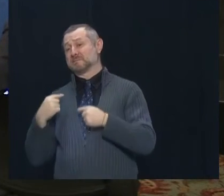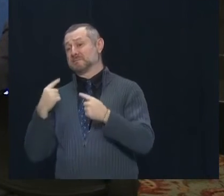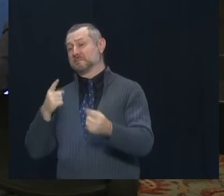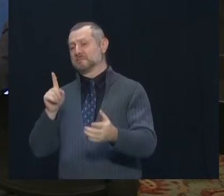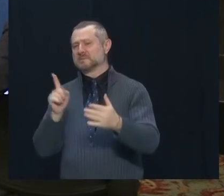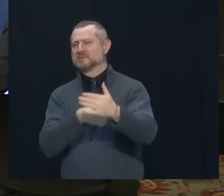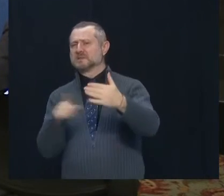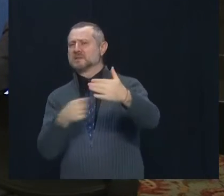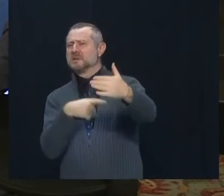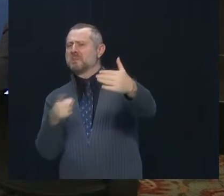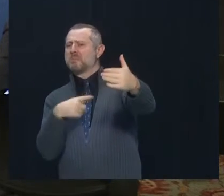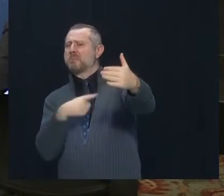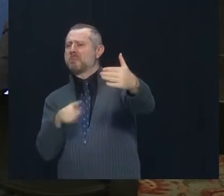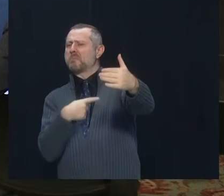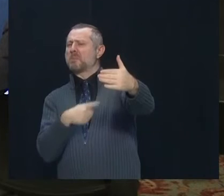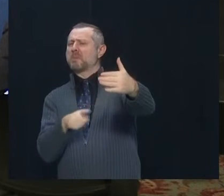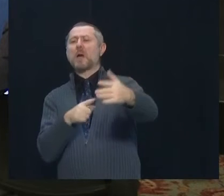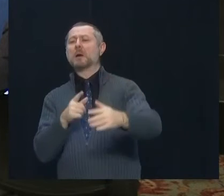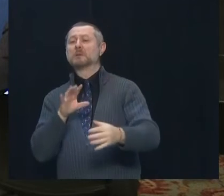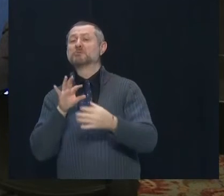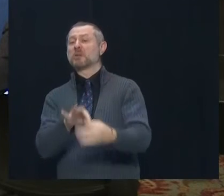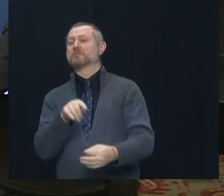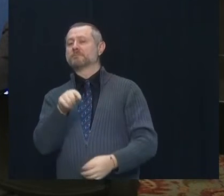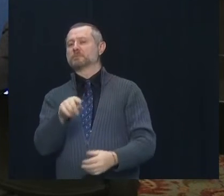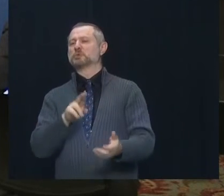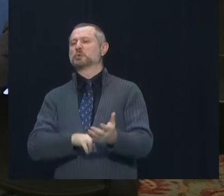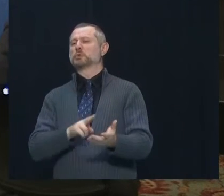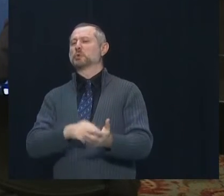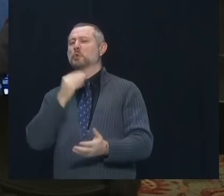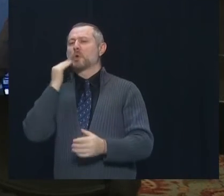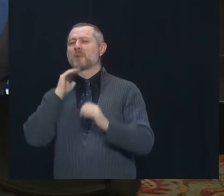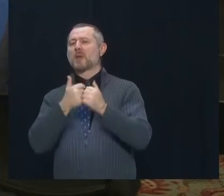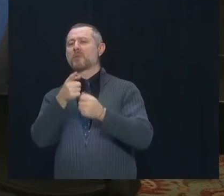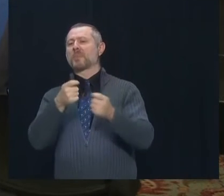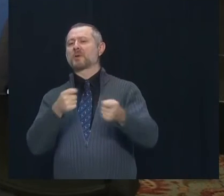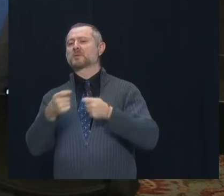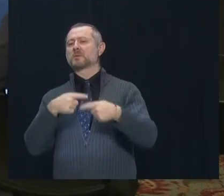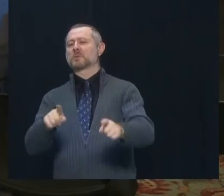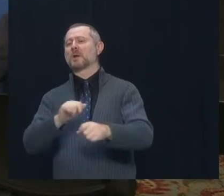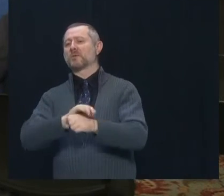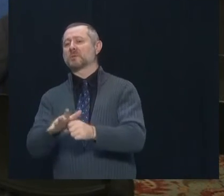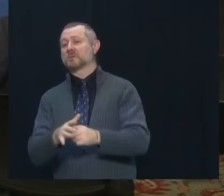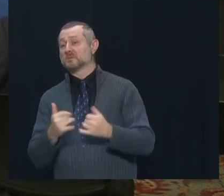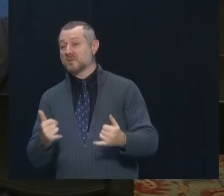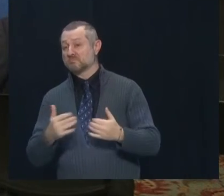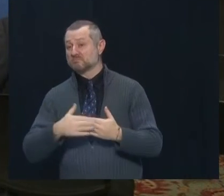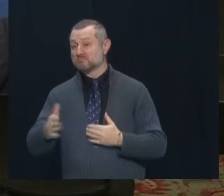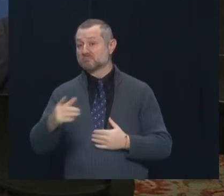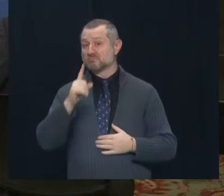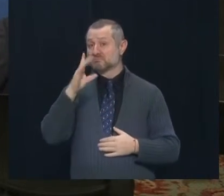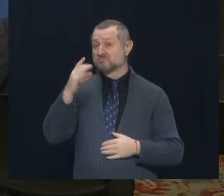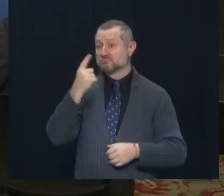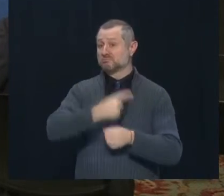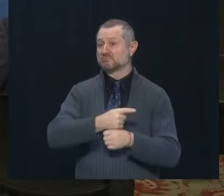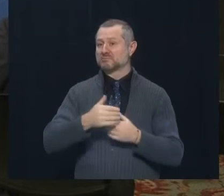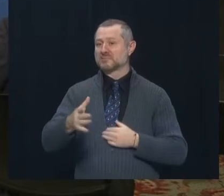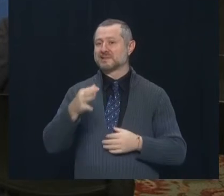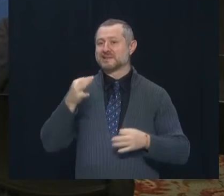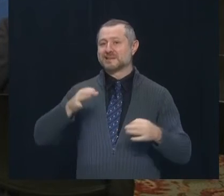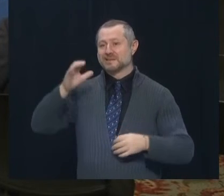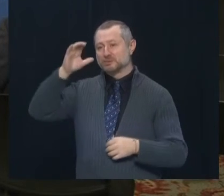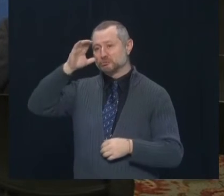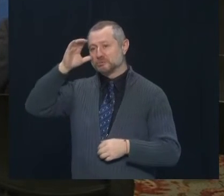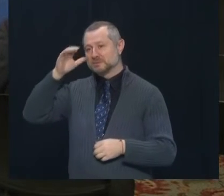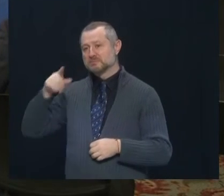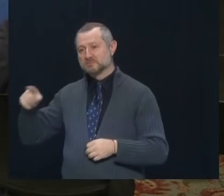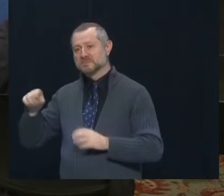through this is regarding nursing homes during the pandemic. It's been more than 100 days since the hearings took place with the state legislature,